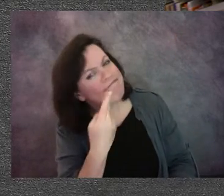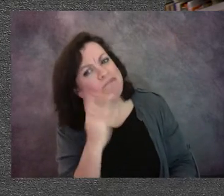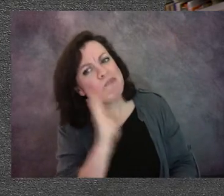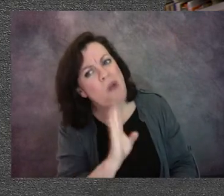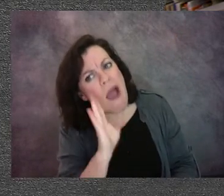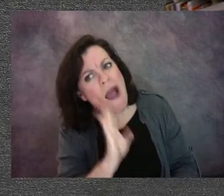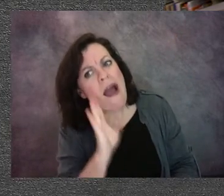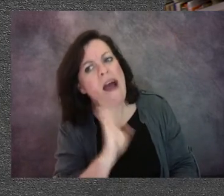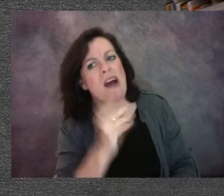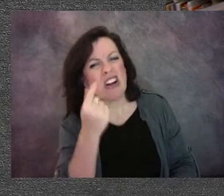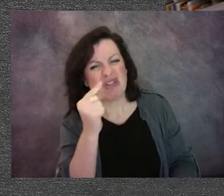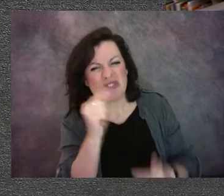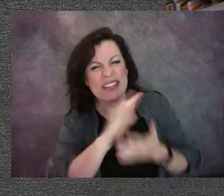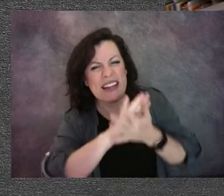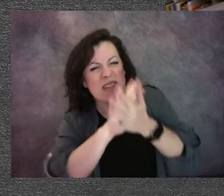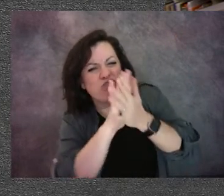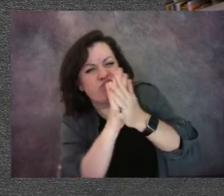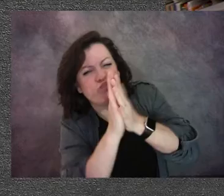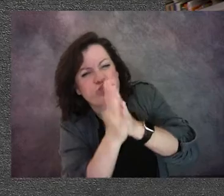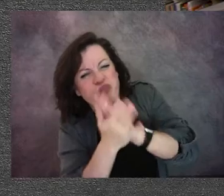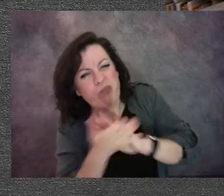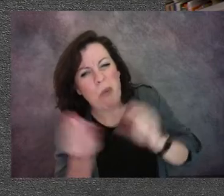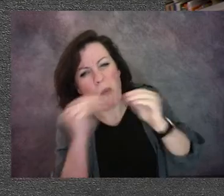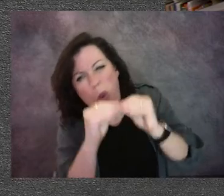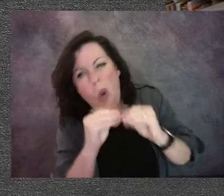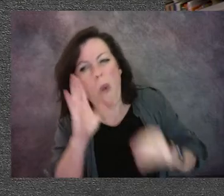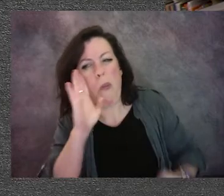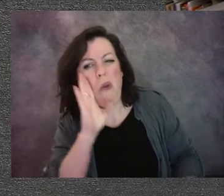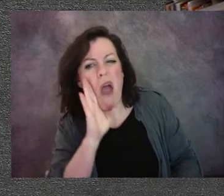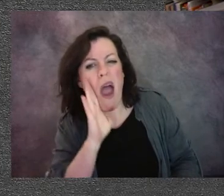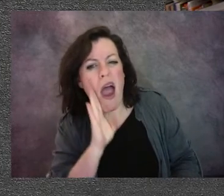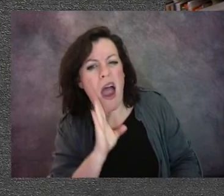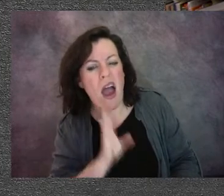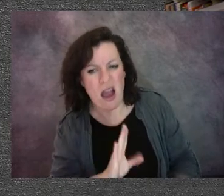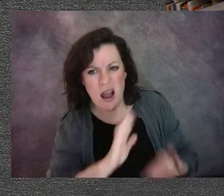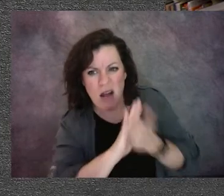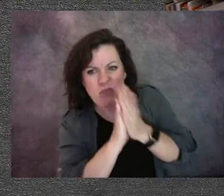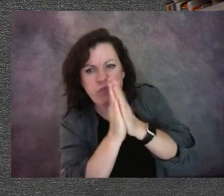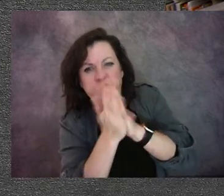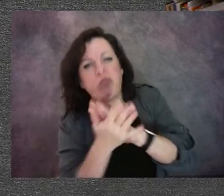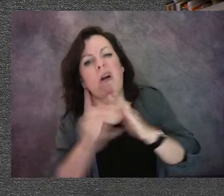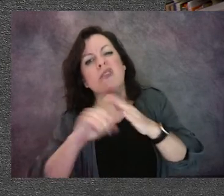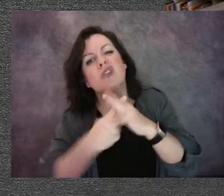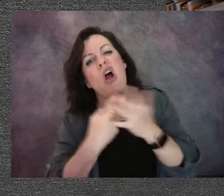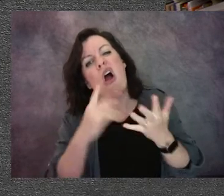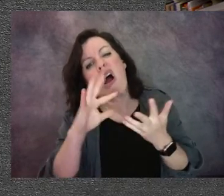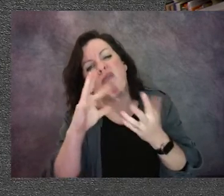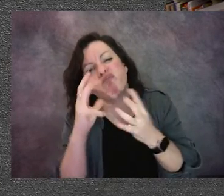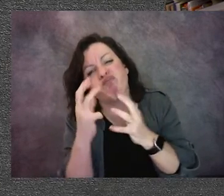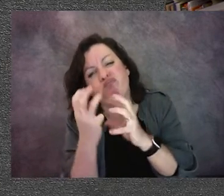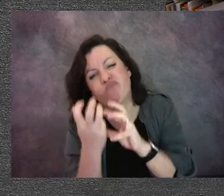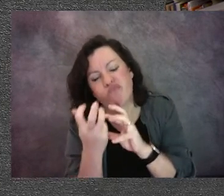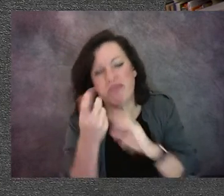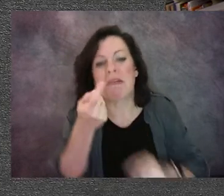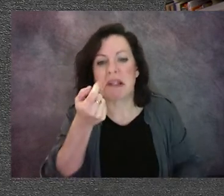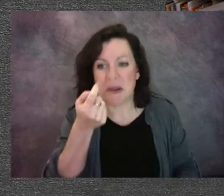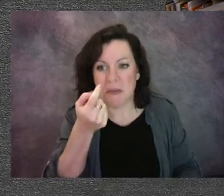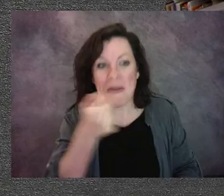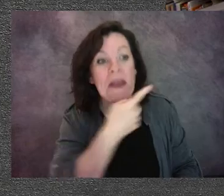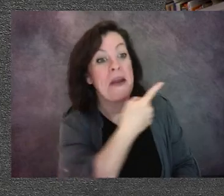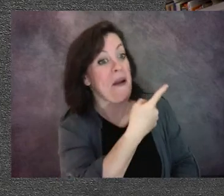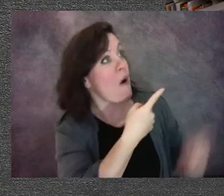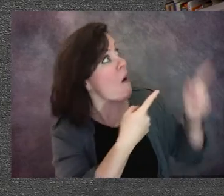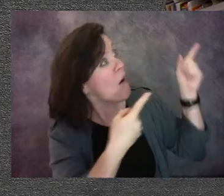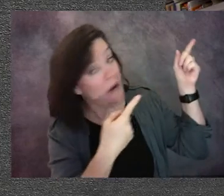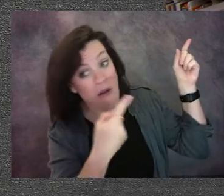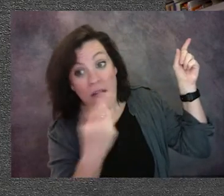kind of greenish and brown. Yeah, they're turning greenish and brown, so they start turning brown when they're really dead, right? Mm-hmm.